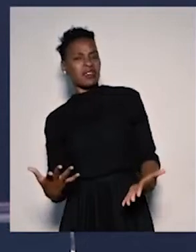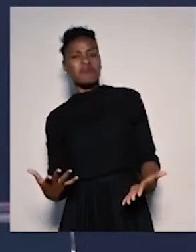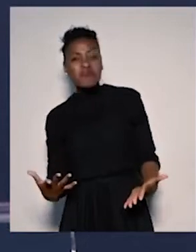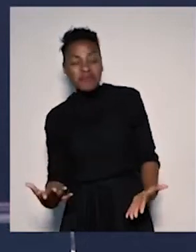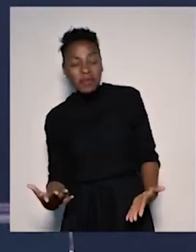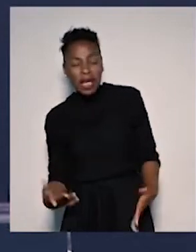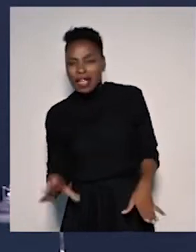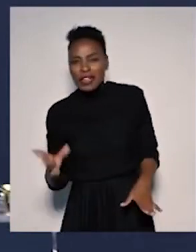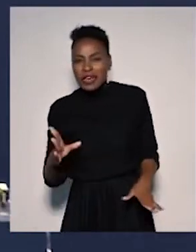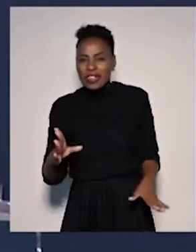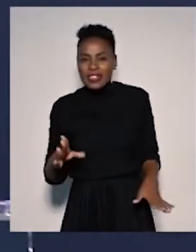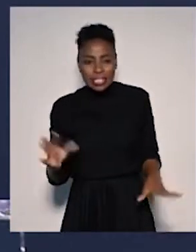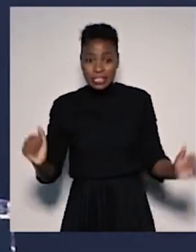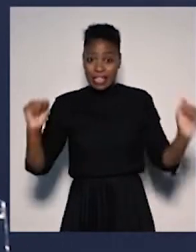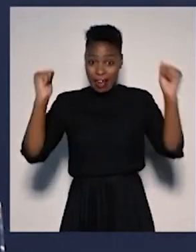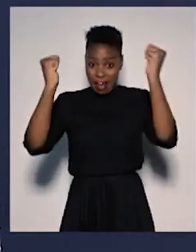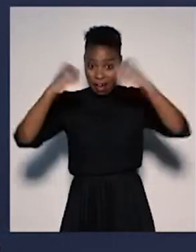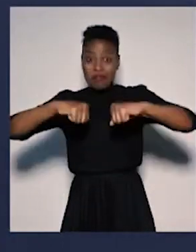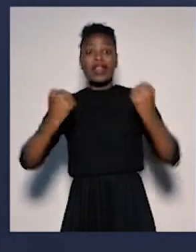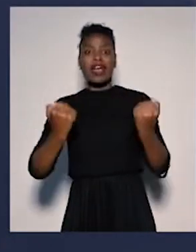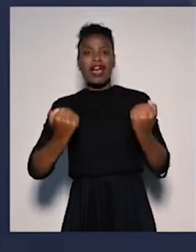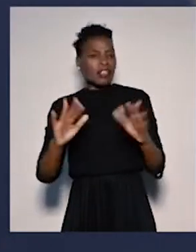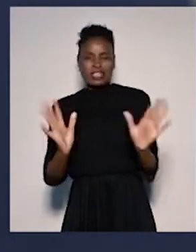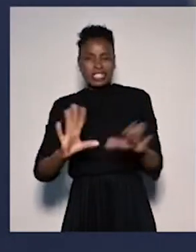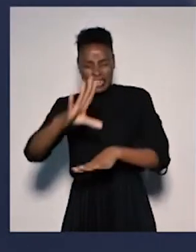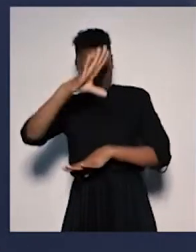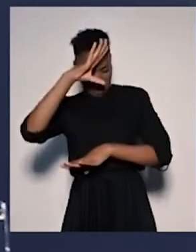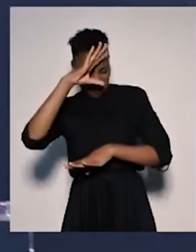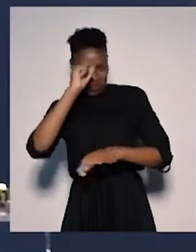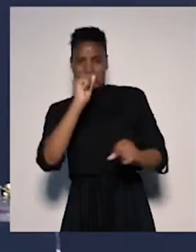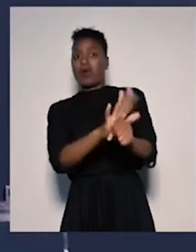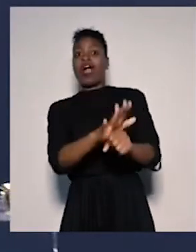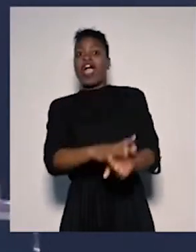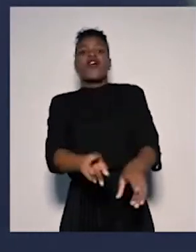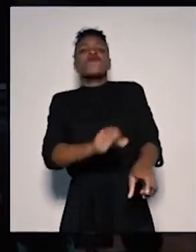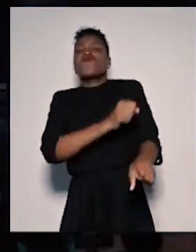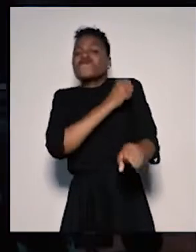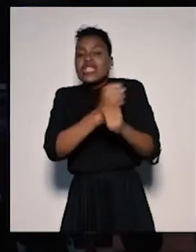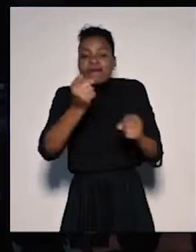There was no bond. There was no covenant. Faithful to what? You never discussed it.